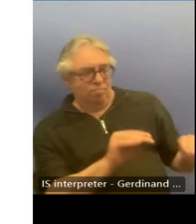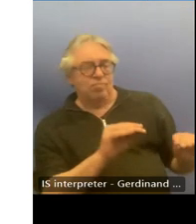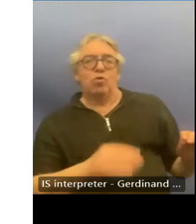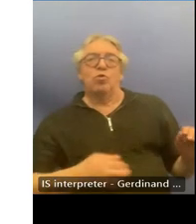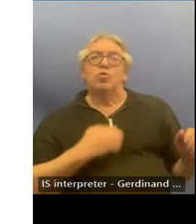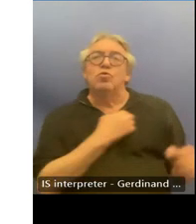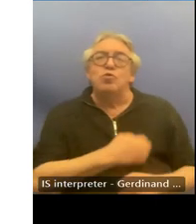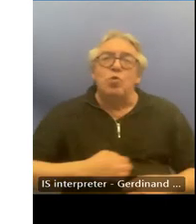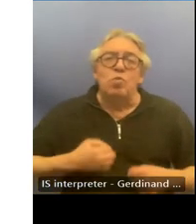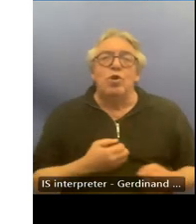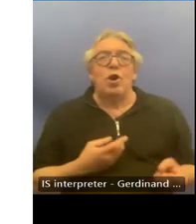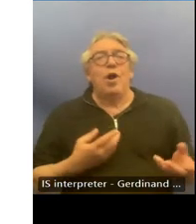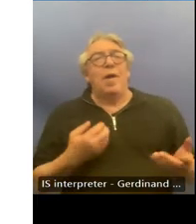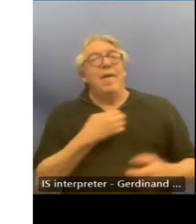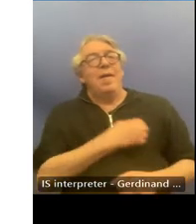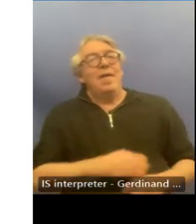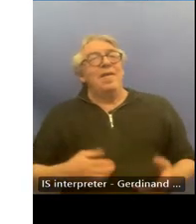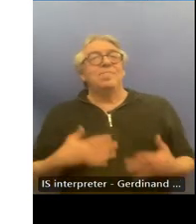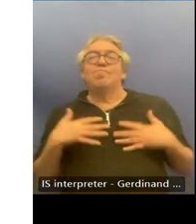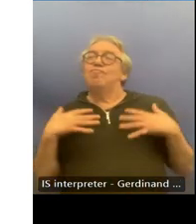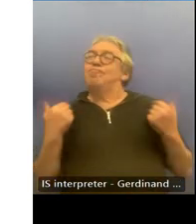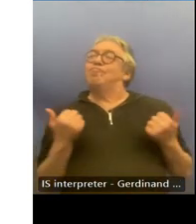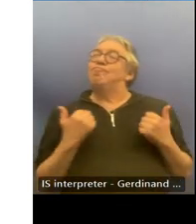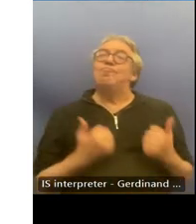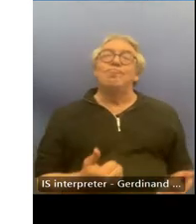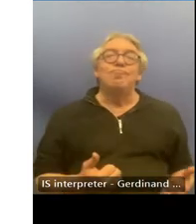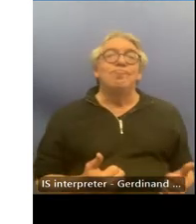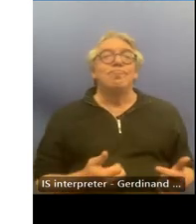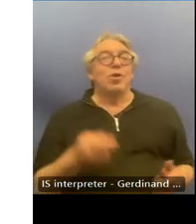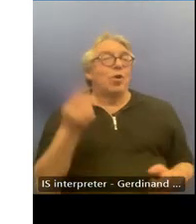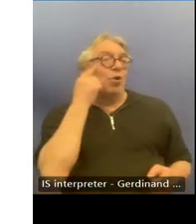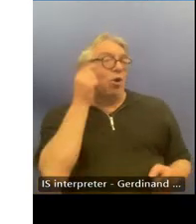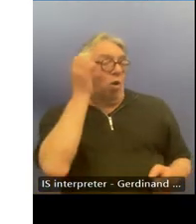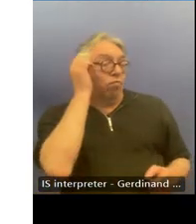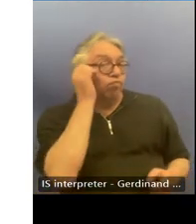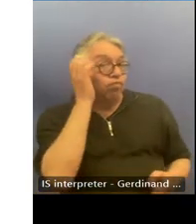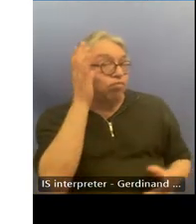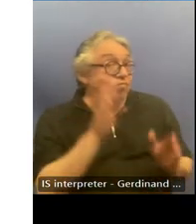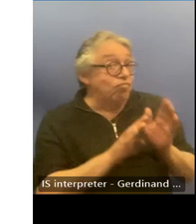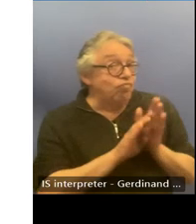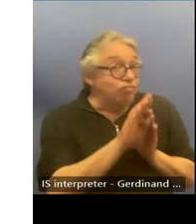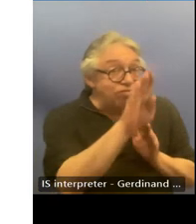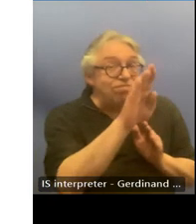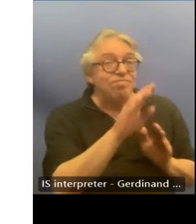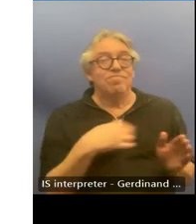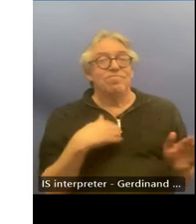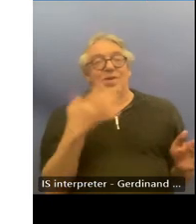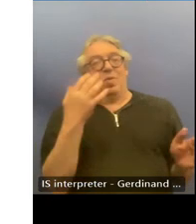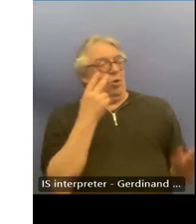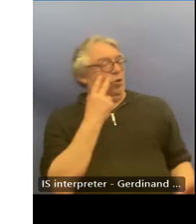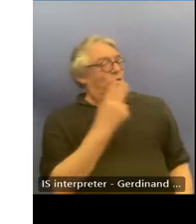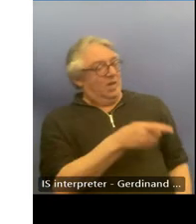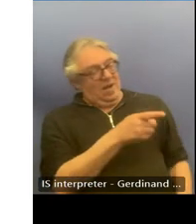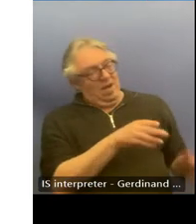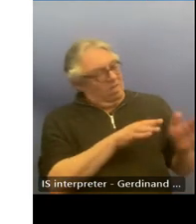cognitively, and be able to see him and other deaf children thrive.